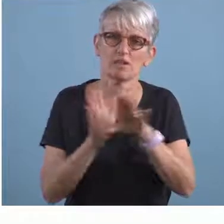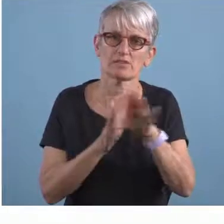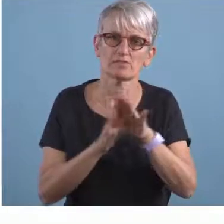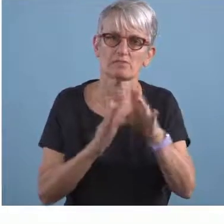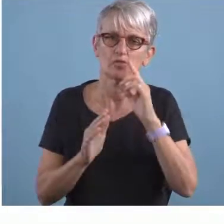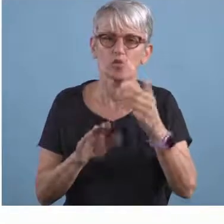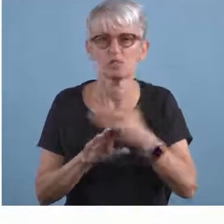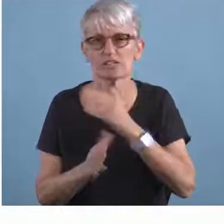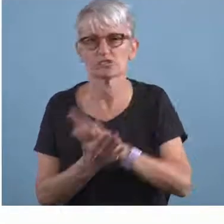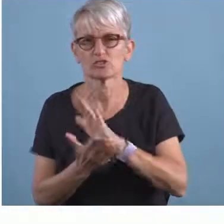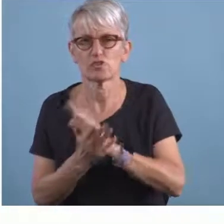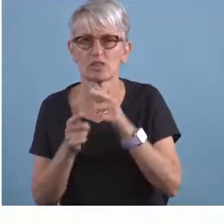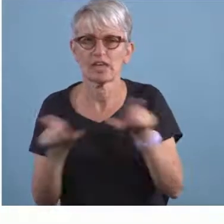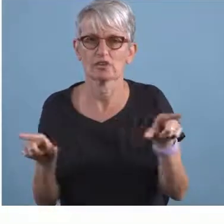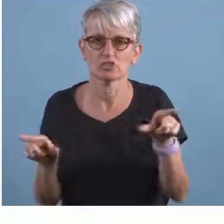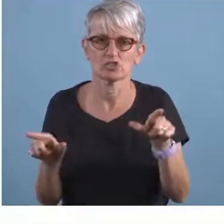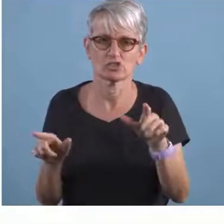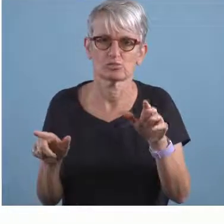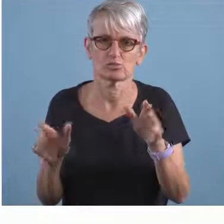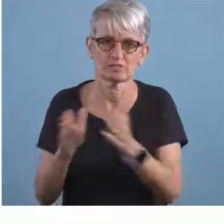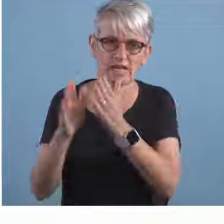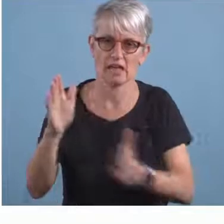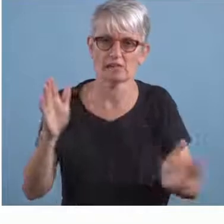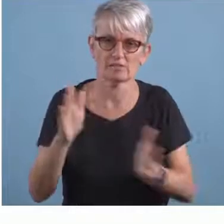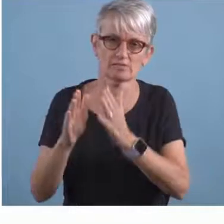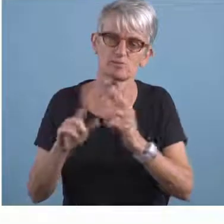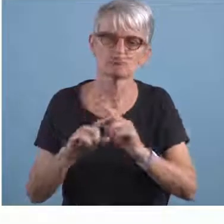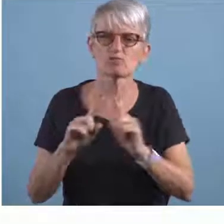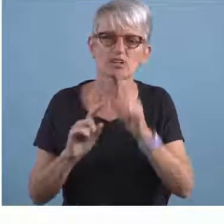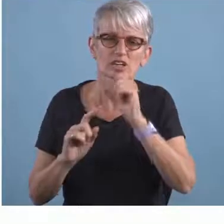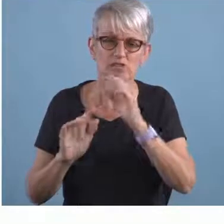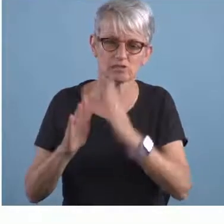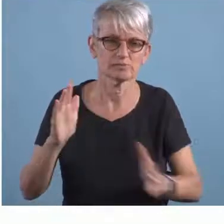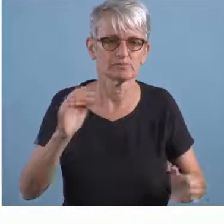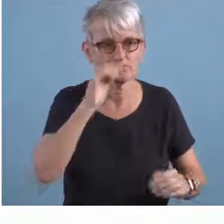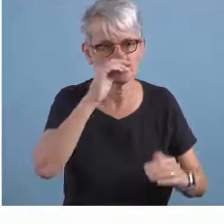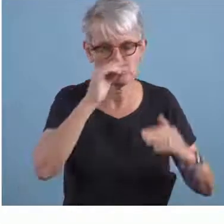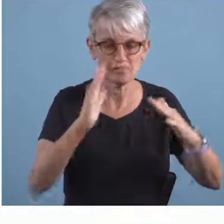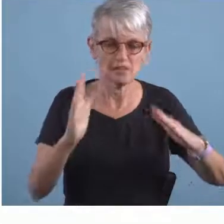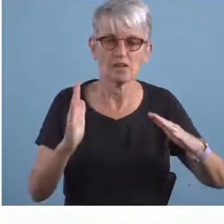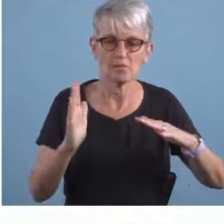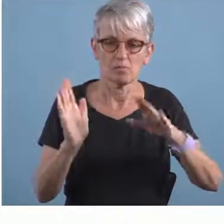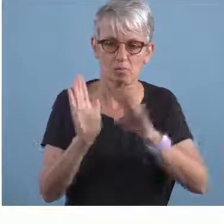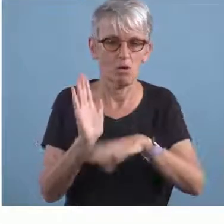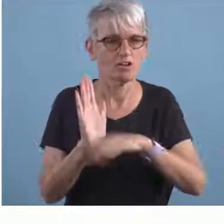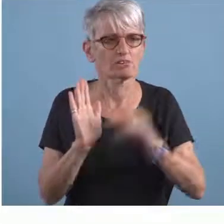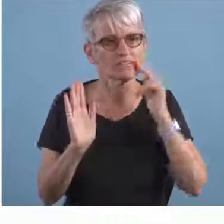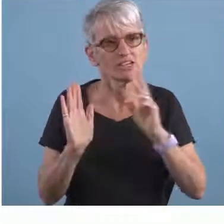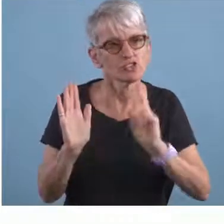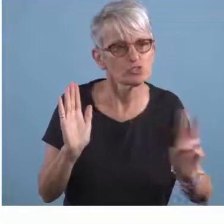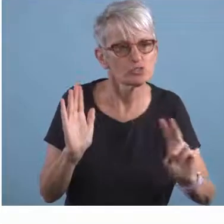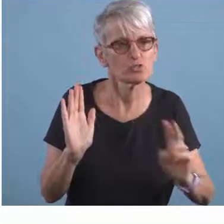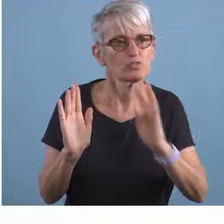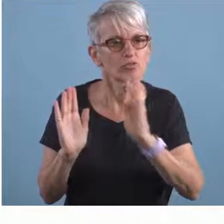preschool language scale for kids at different ages. And down at the bottom, you'll see that we have two-year-olds,